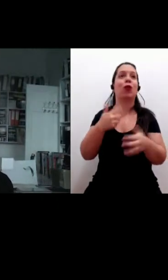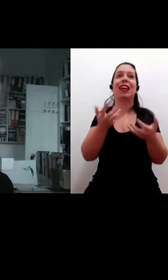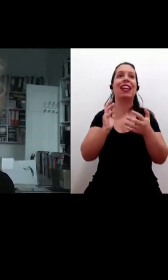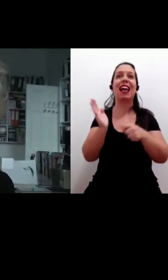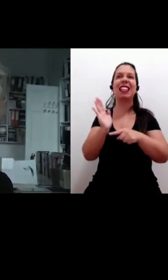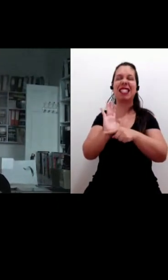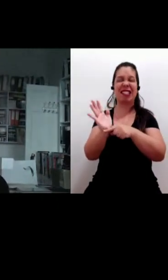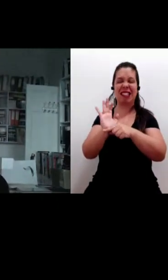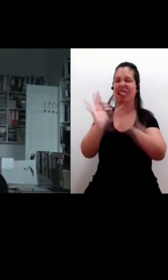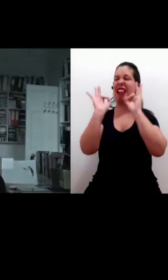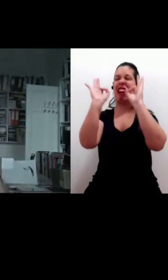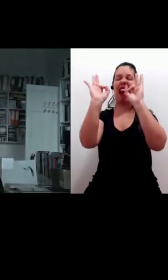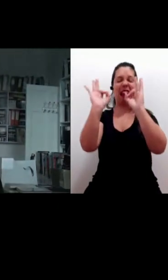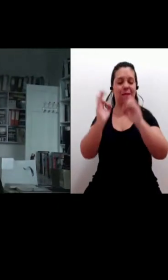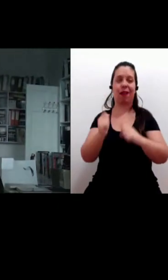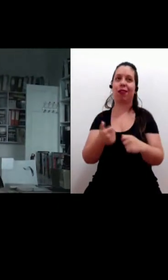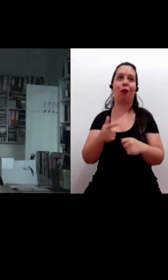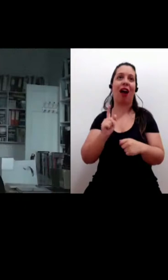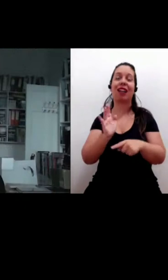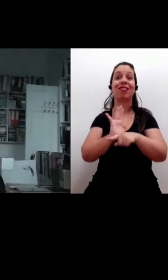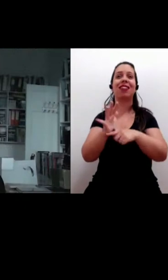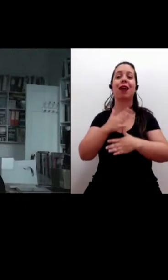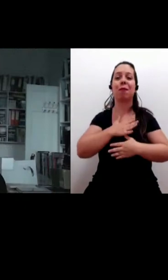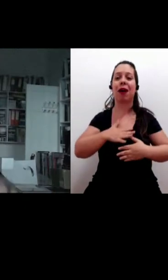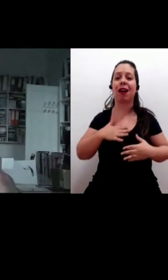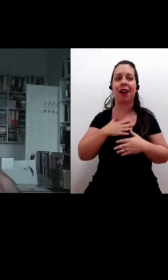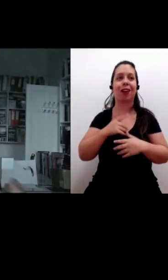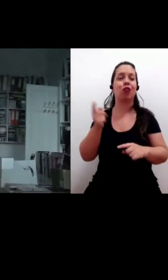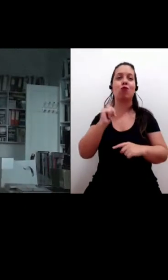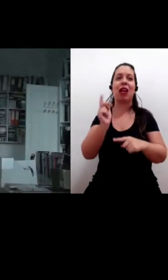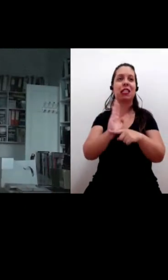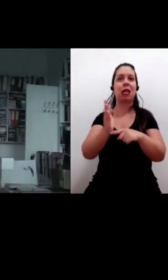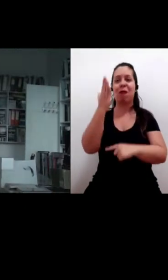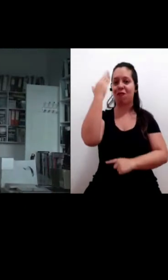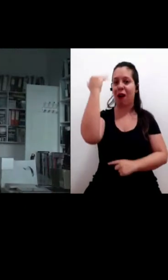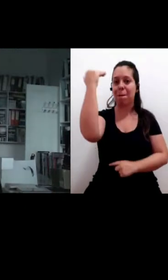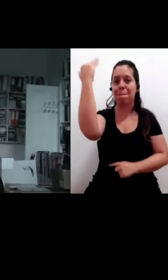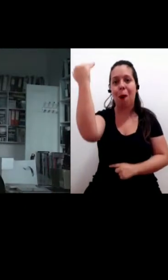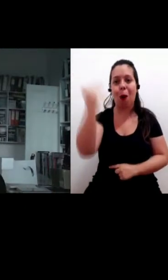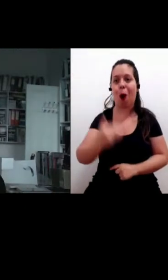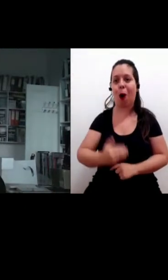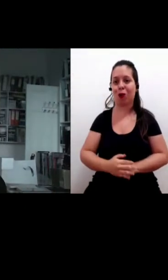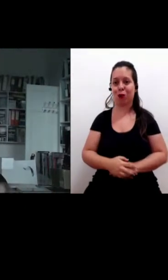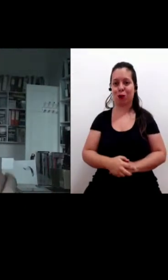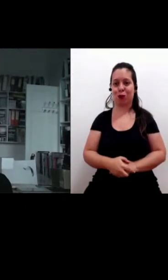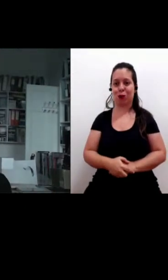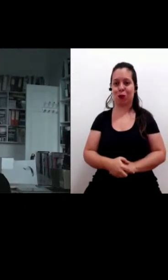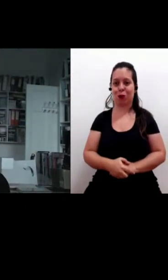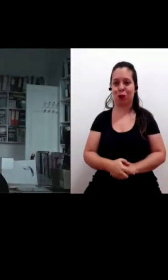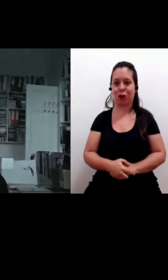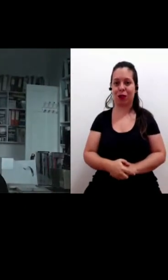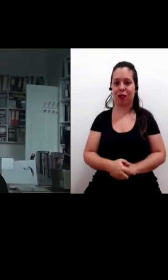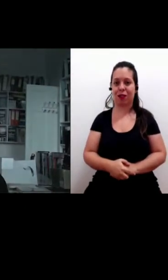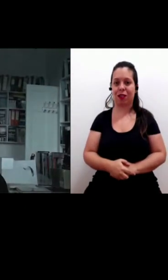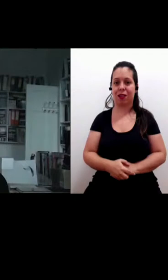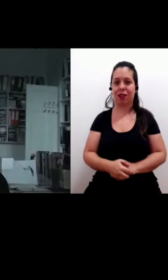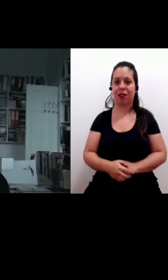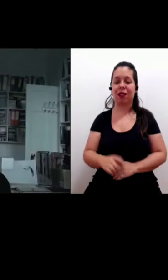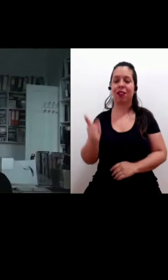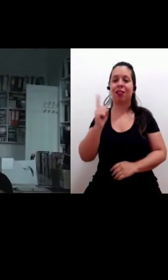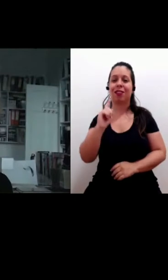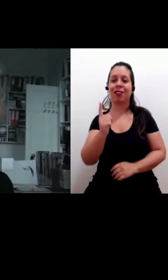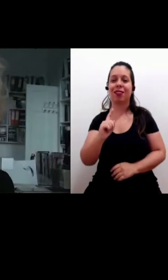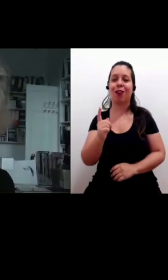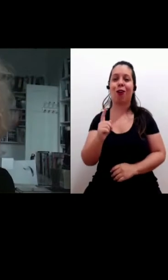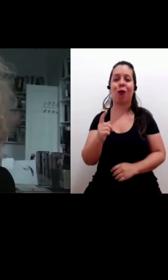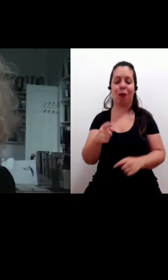pleasure in cinema, not popularity, not posters, not box. I wanted to